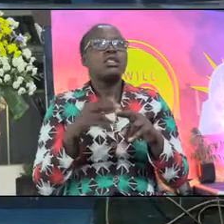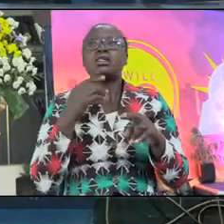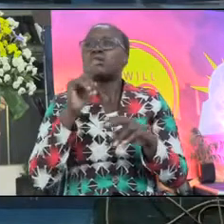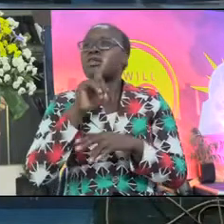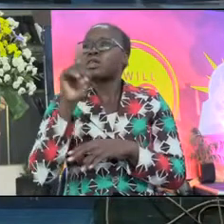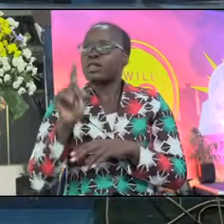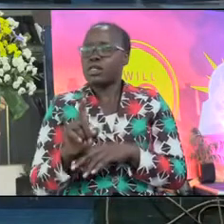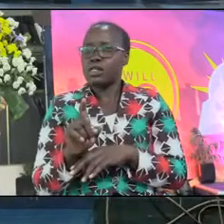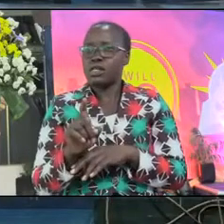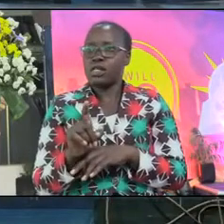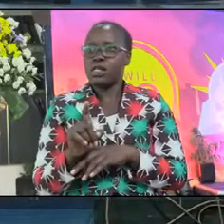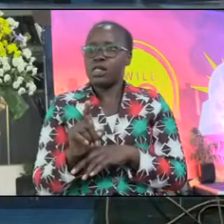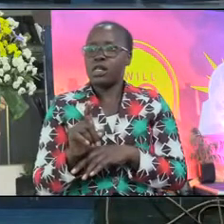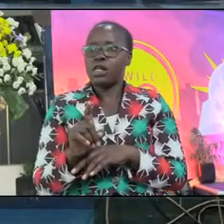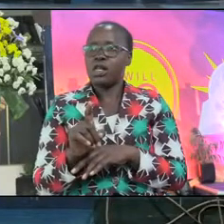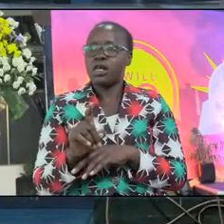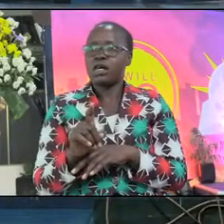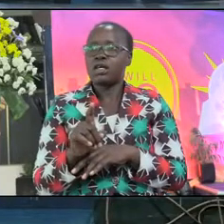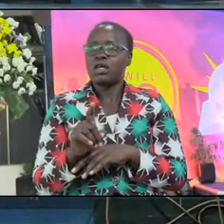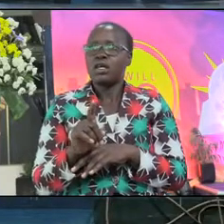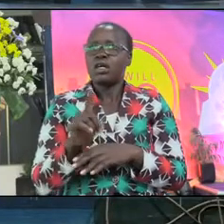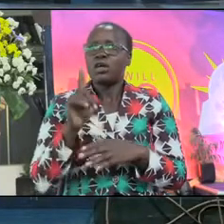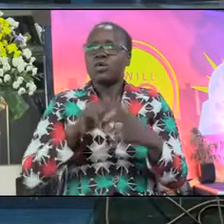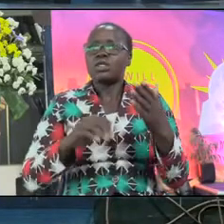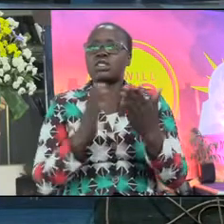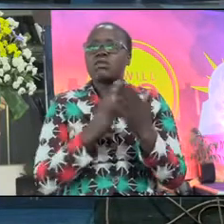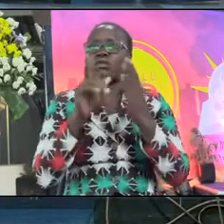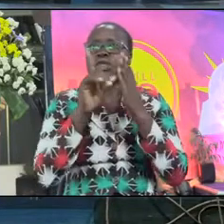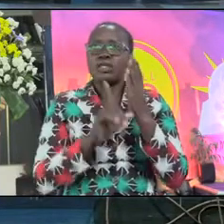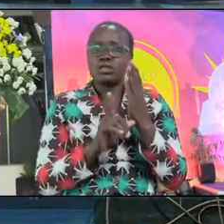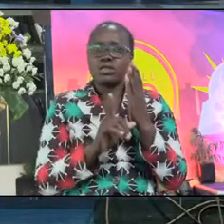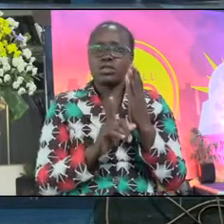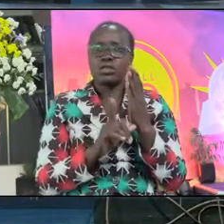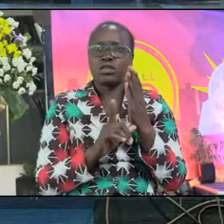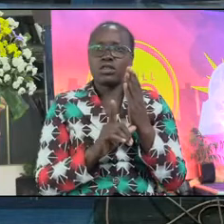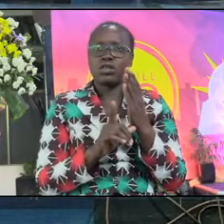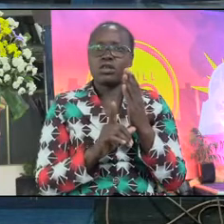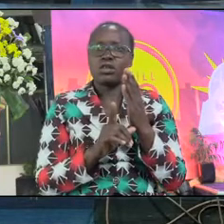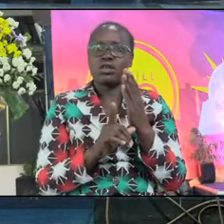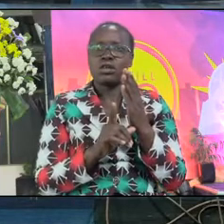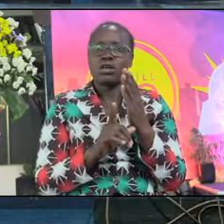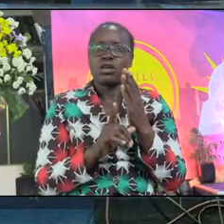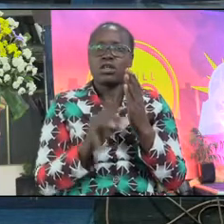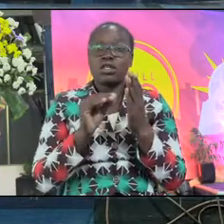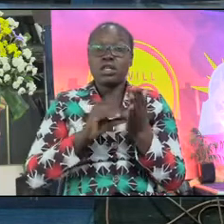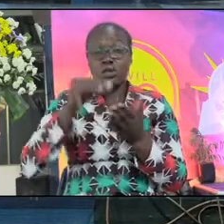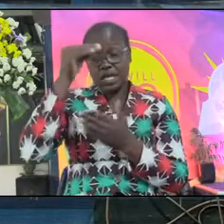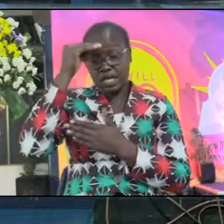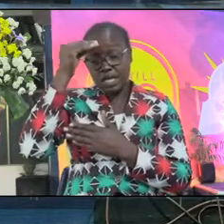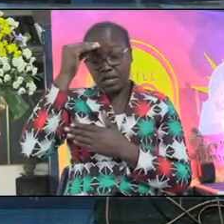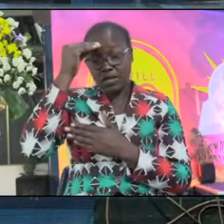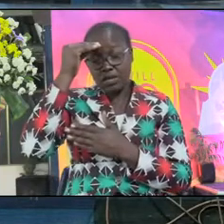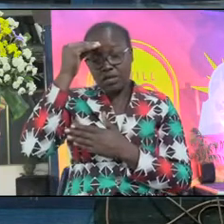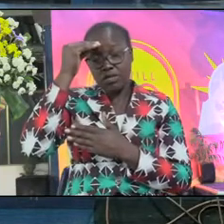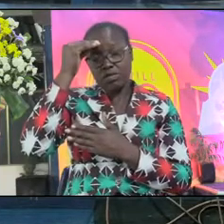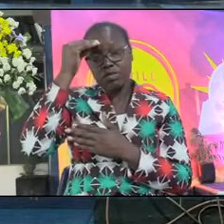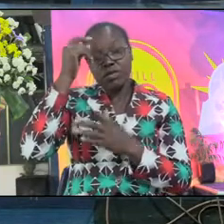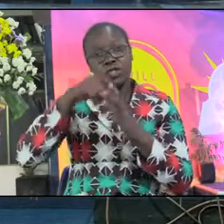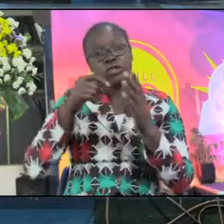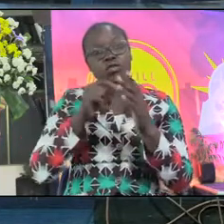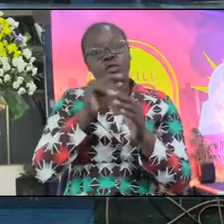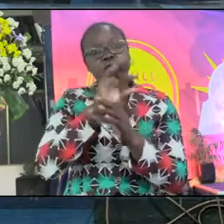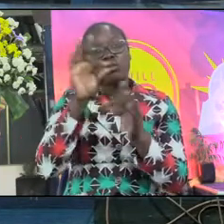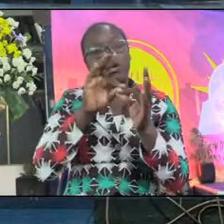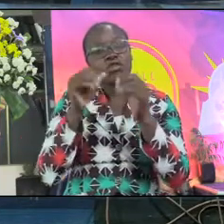want to ask the question, what are some of the lessons that we can learn from